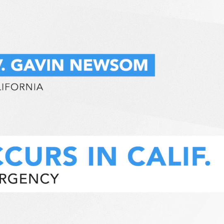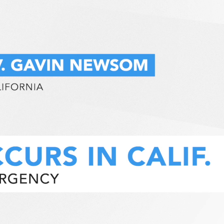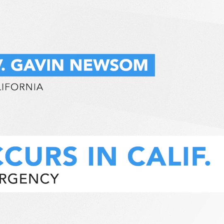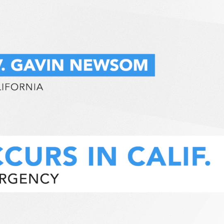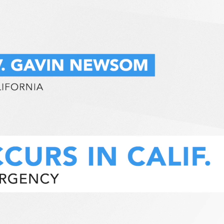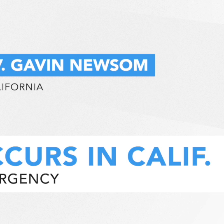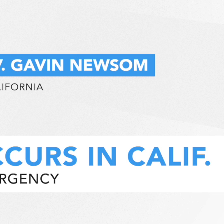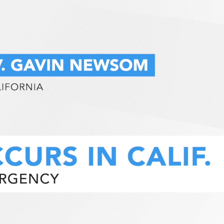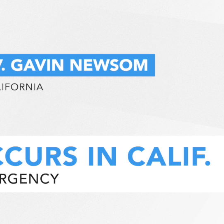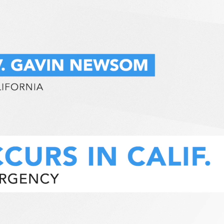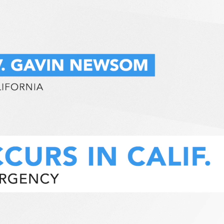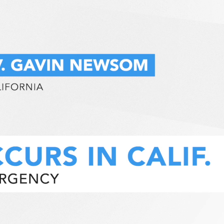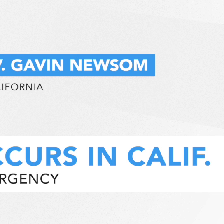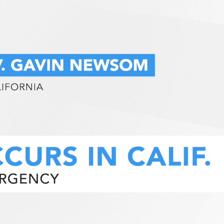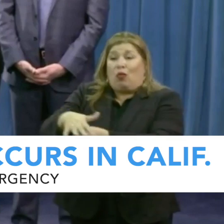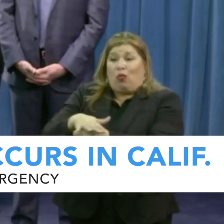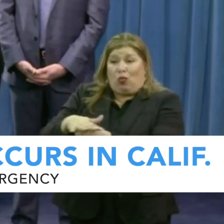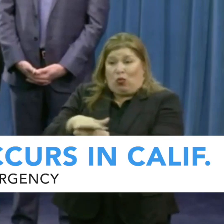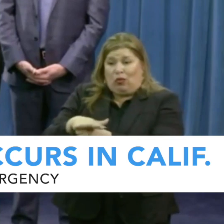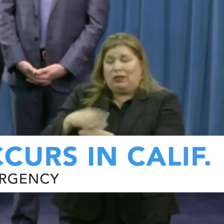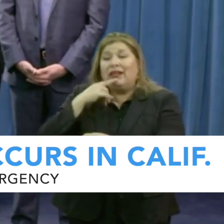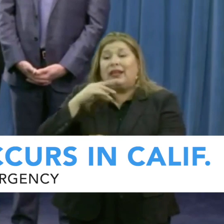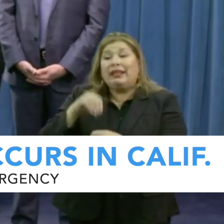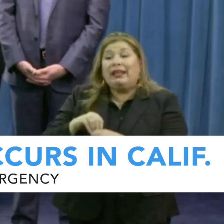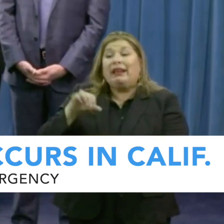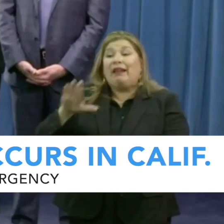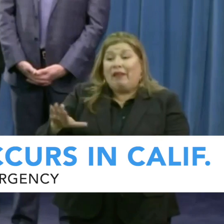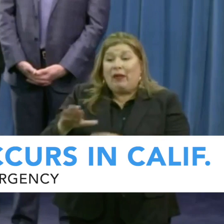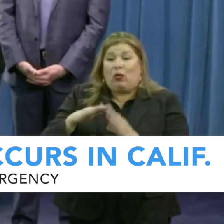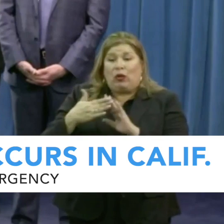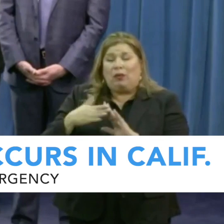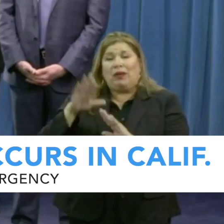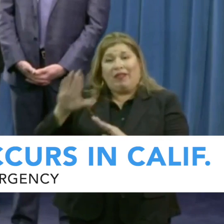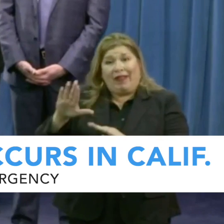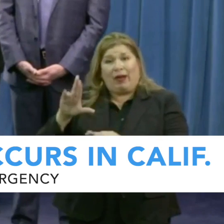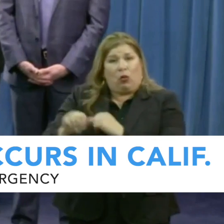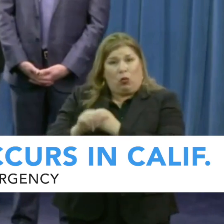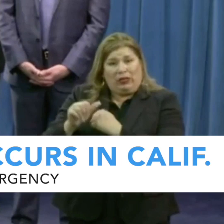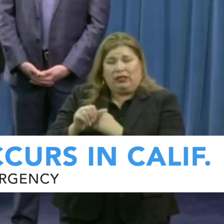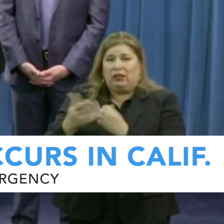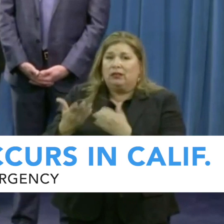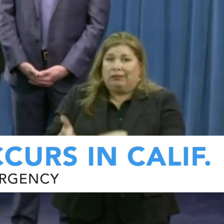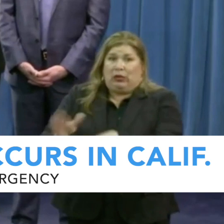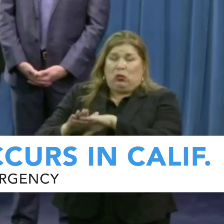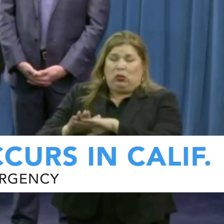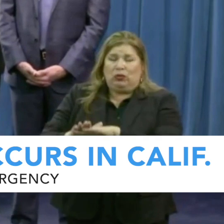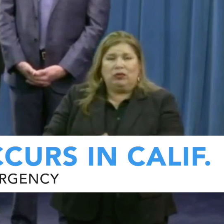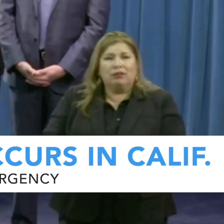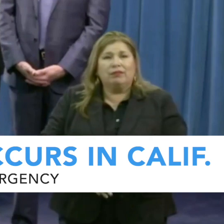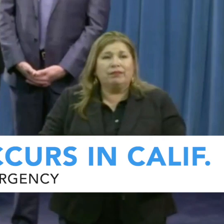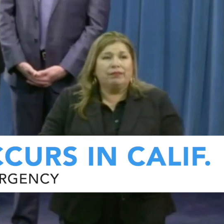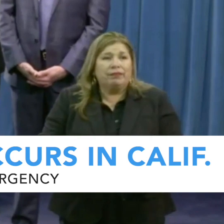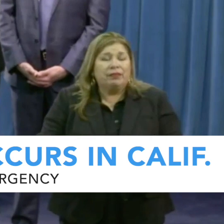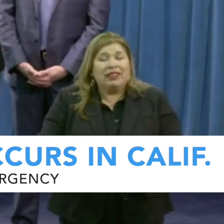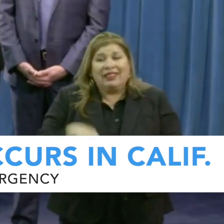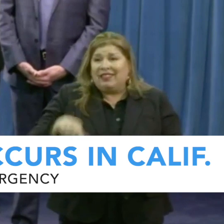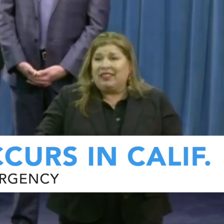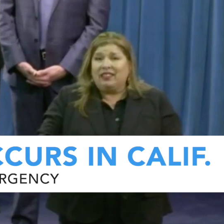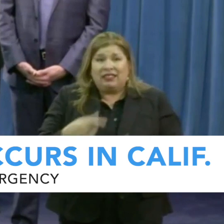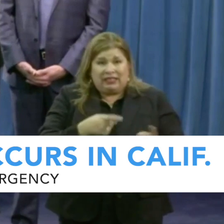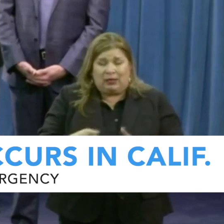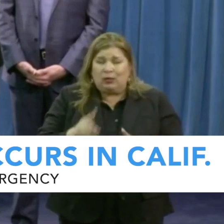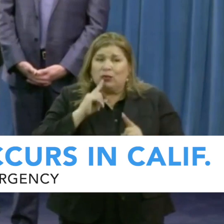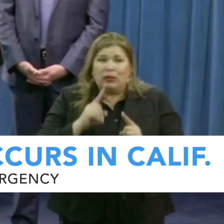respond to this evolving situation. California's Director of Public Health, Dr. Sonia Angel, said the risk to the general